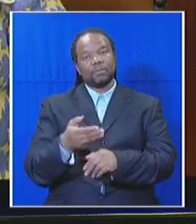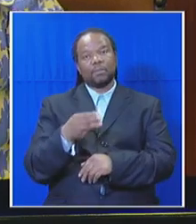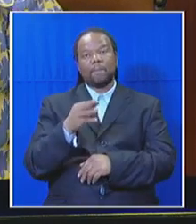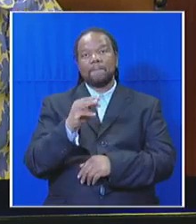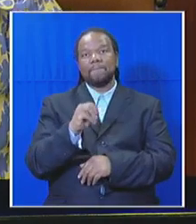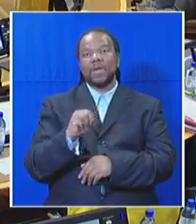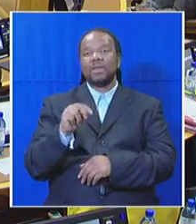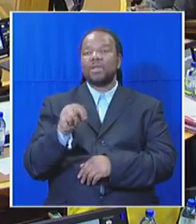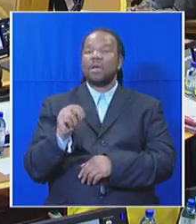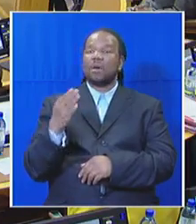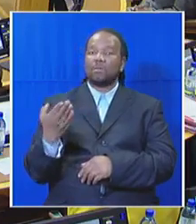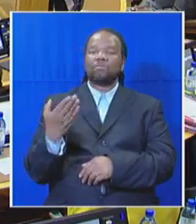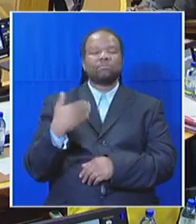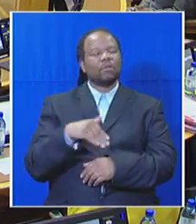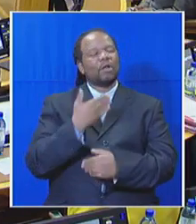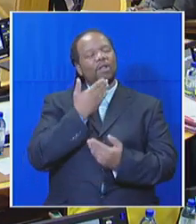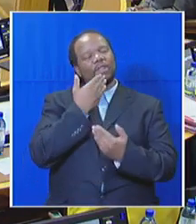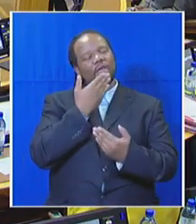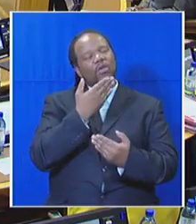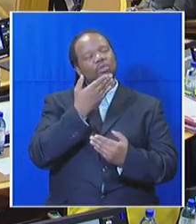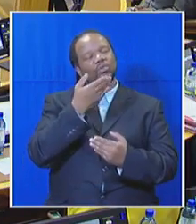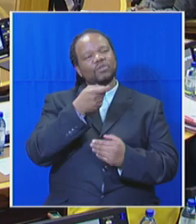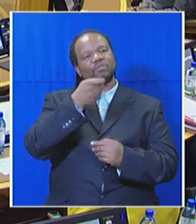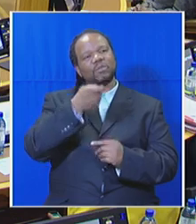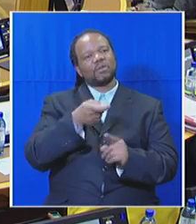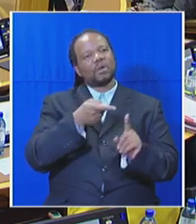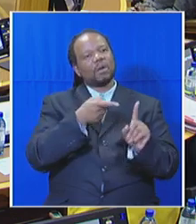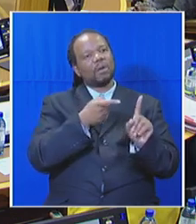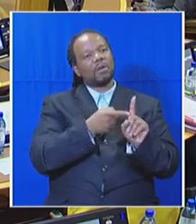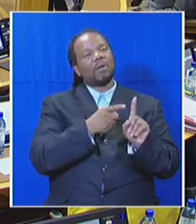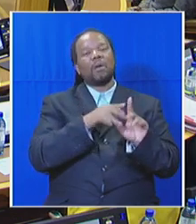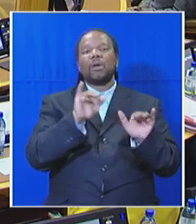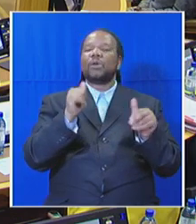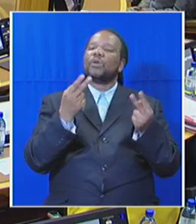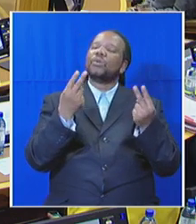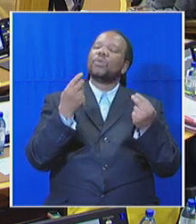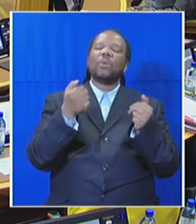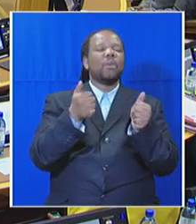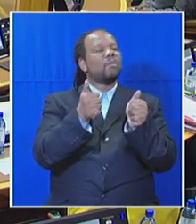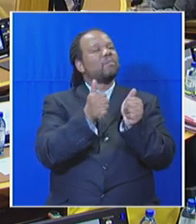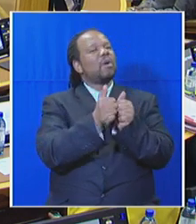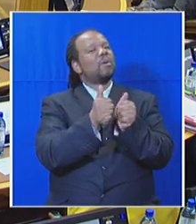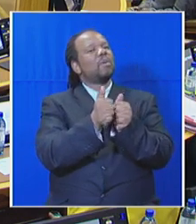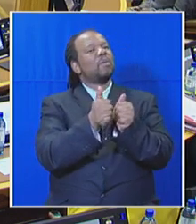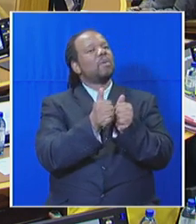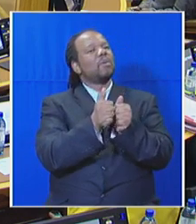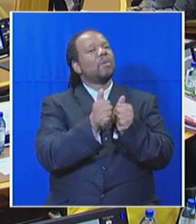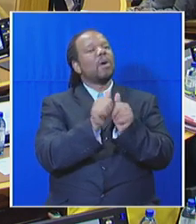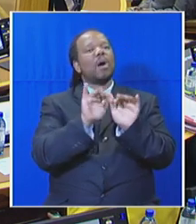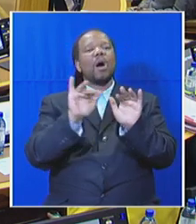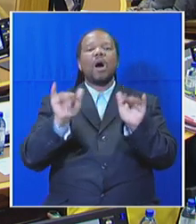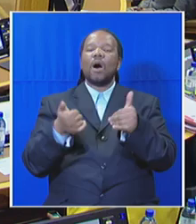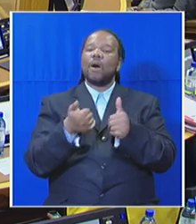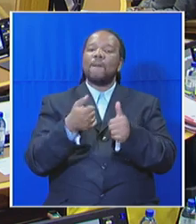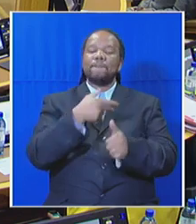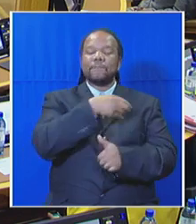Thank you, Speaker. Now, President Zuma's new best friend in the BRICS, President Vladimir Putin,